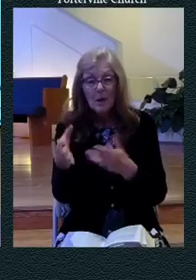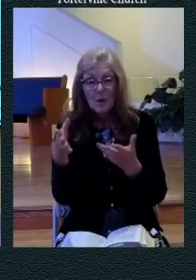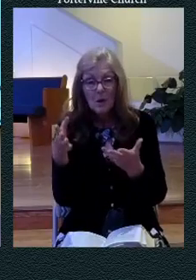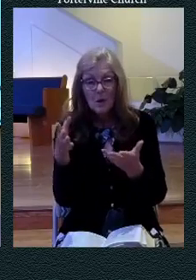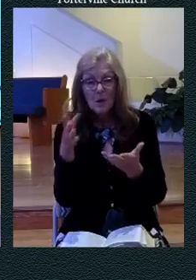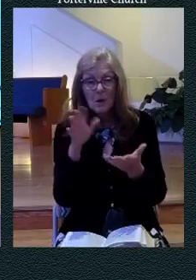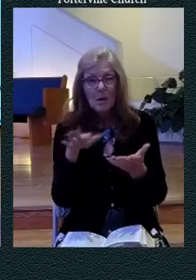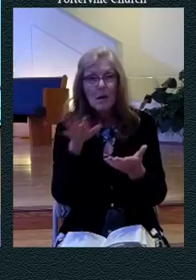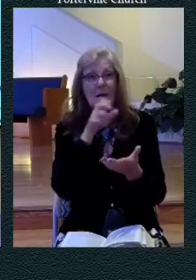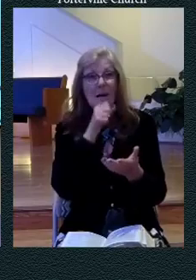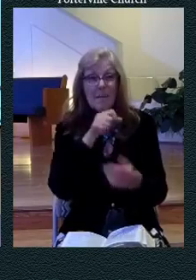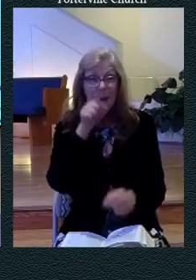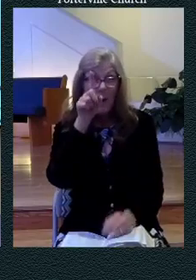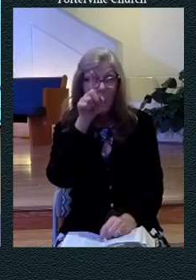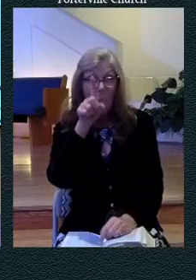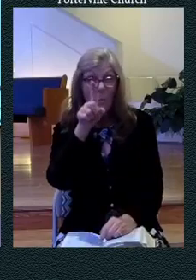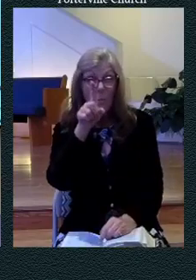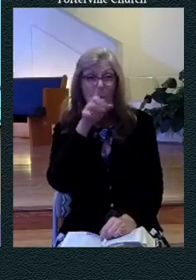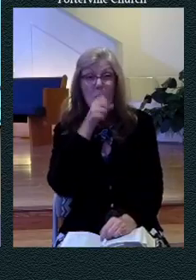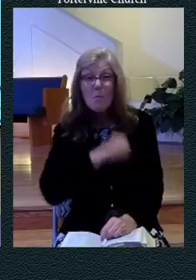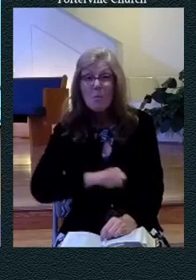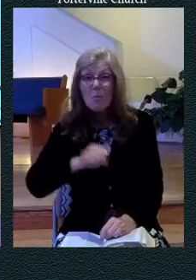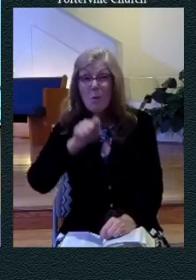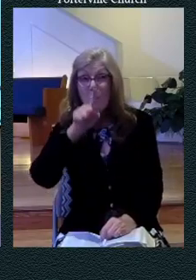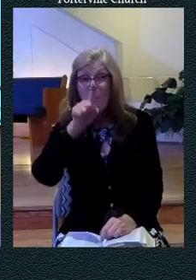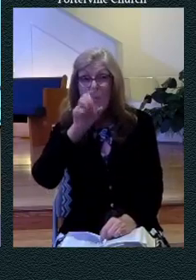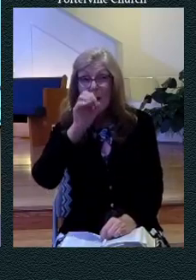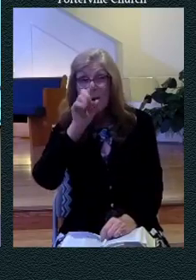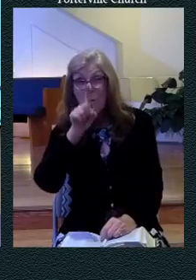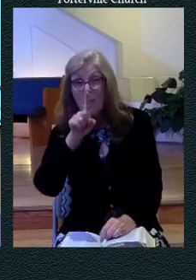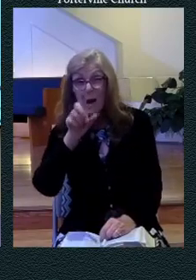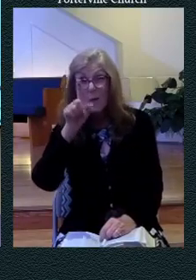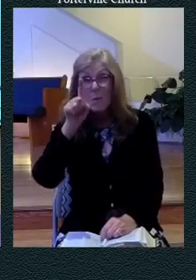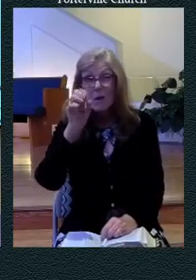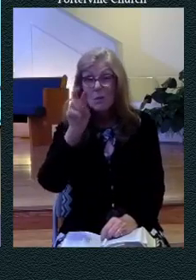about 101, maybe 102 years old.